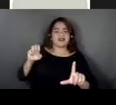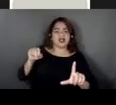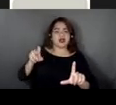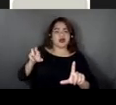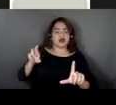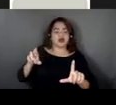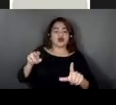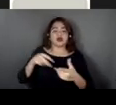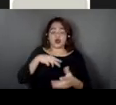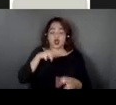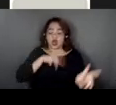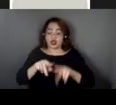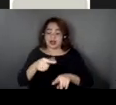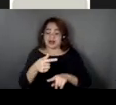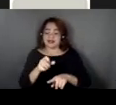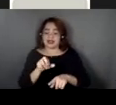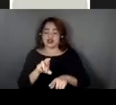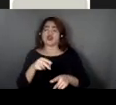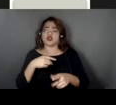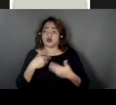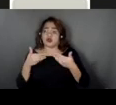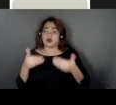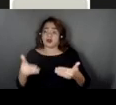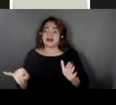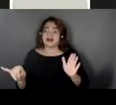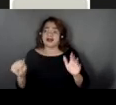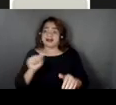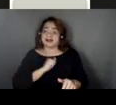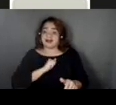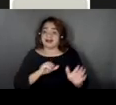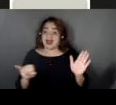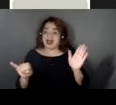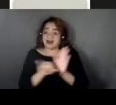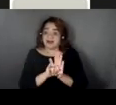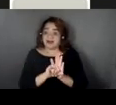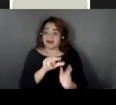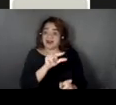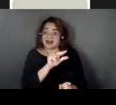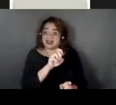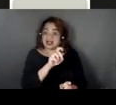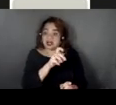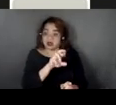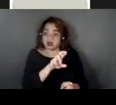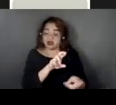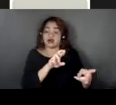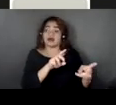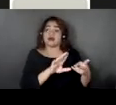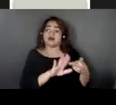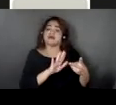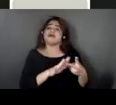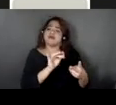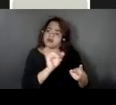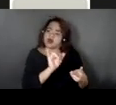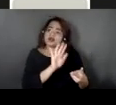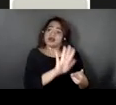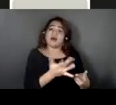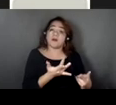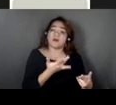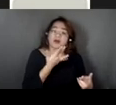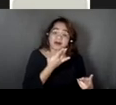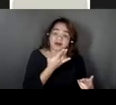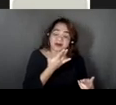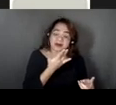will be assigned to rooms based on their self-identified gender and or their preference, regardless of whether